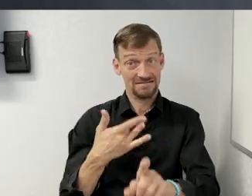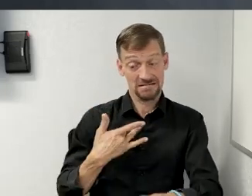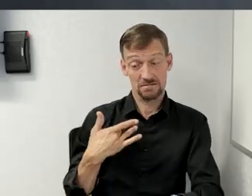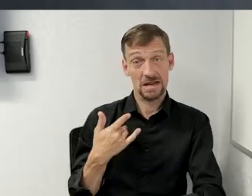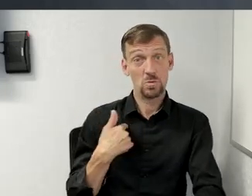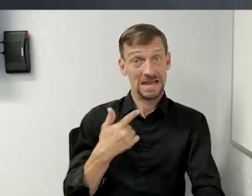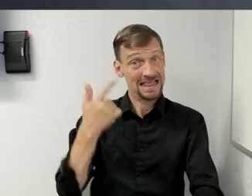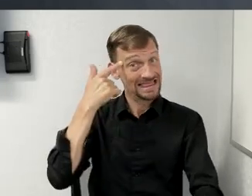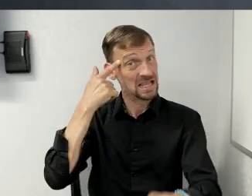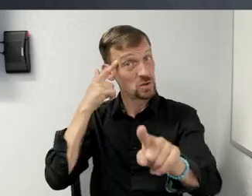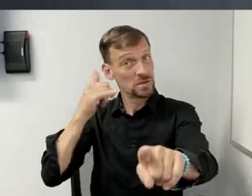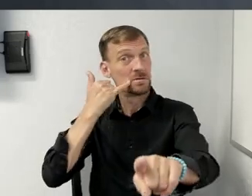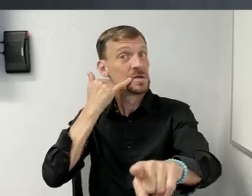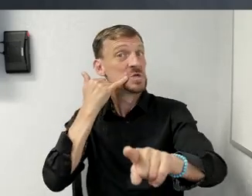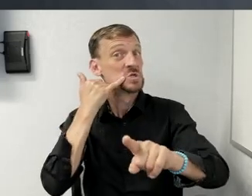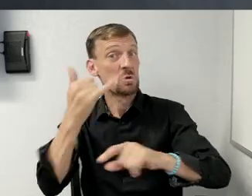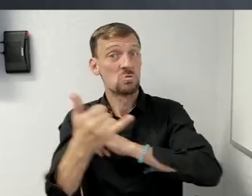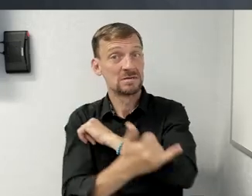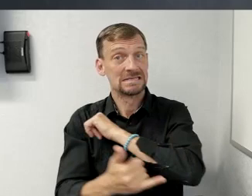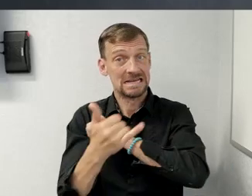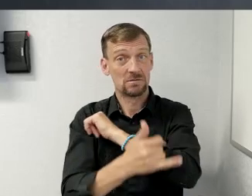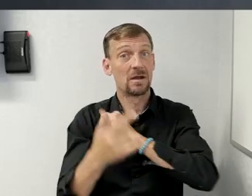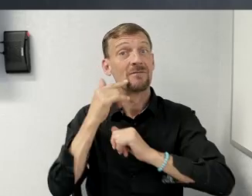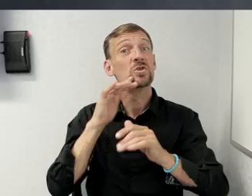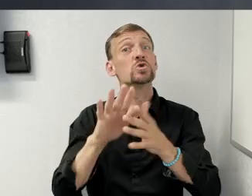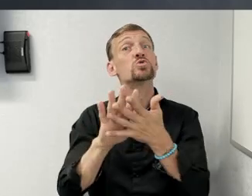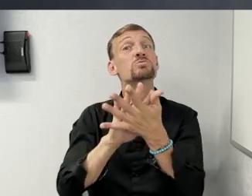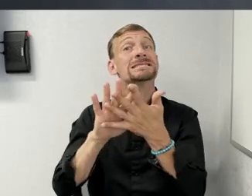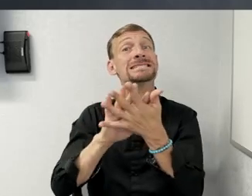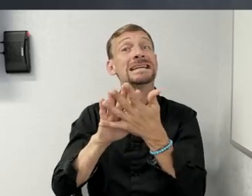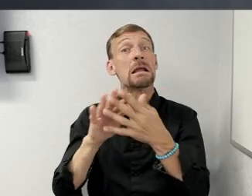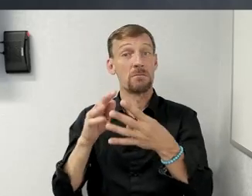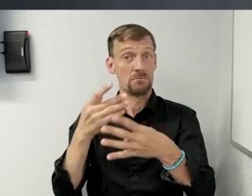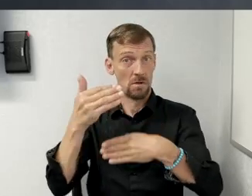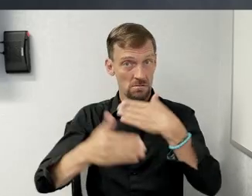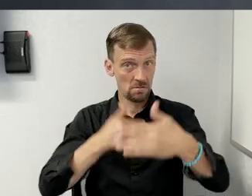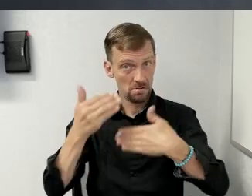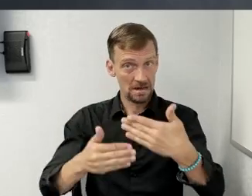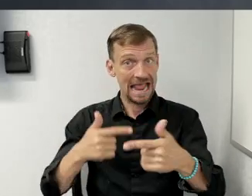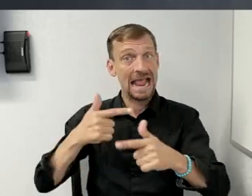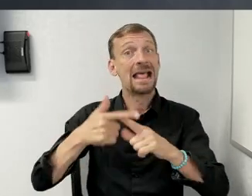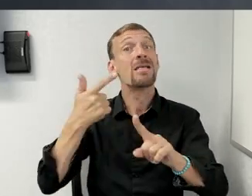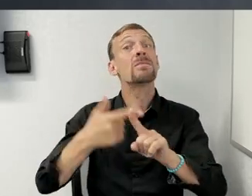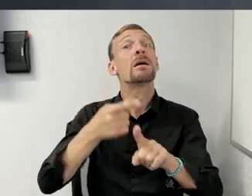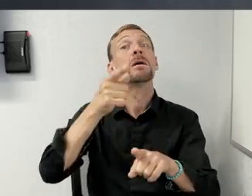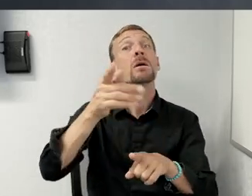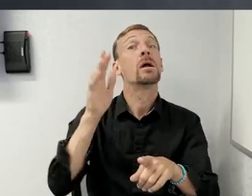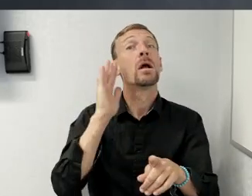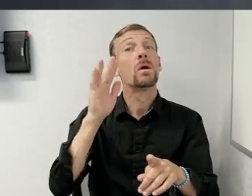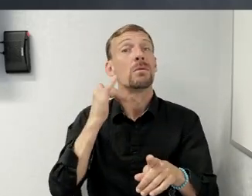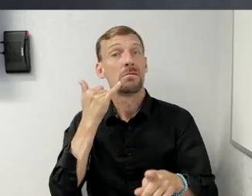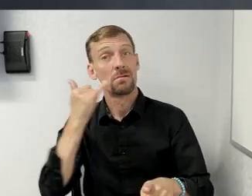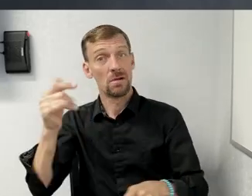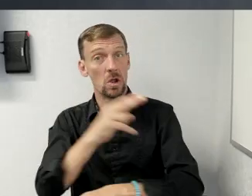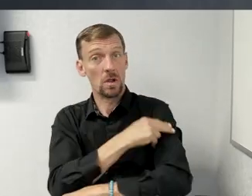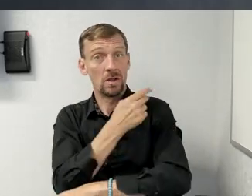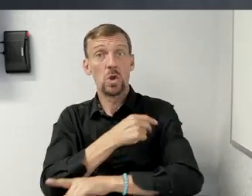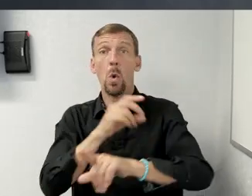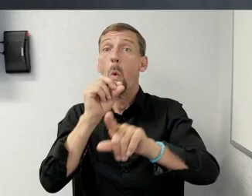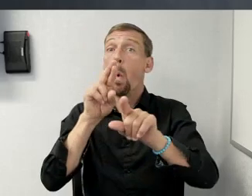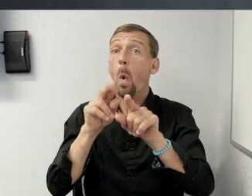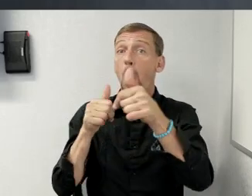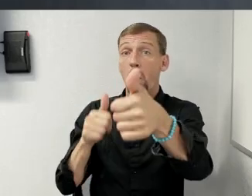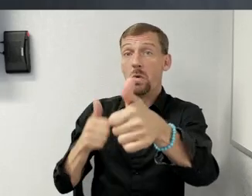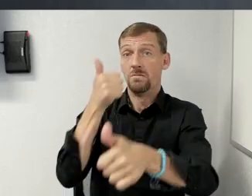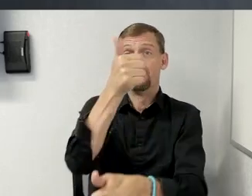call the county to go through the screening process and they'll refer them to Kaweah Delta, or call your primary care physician. So a